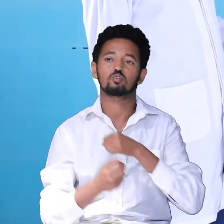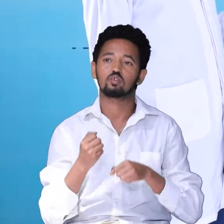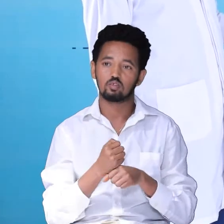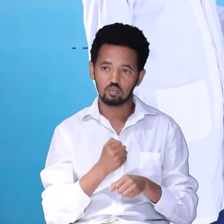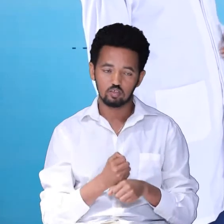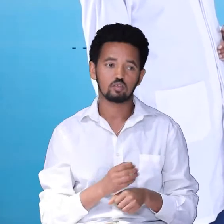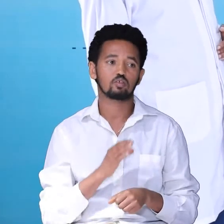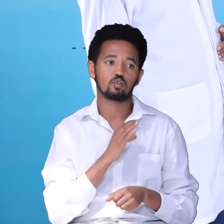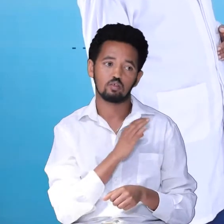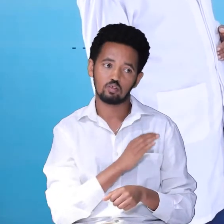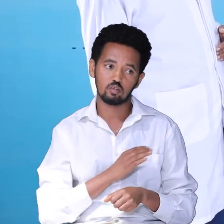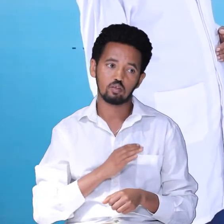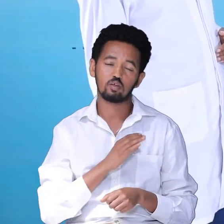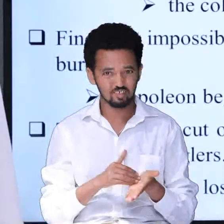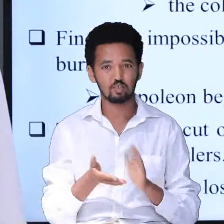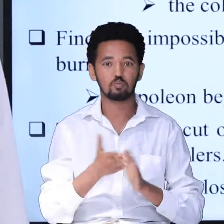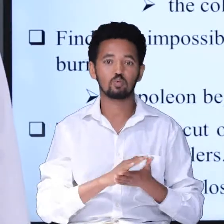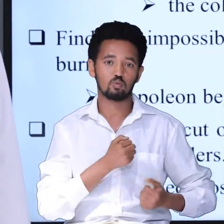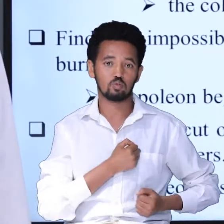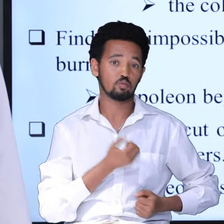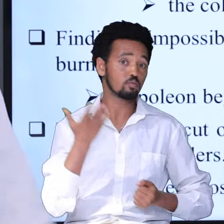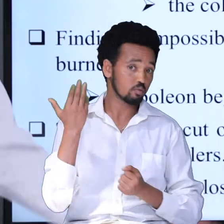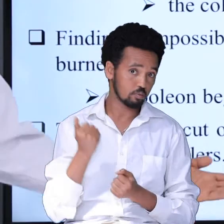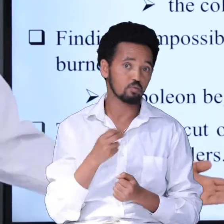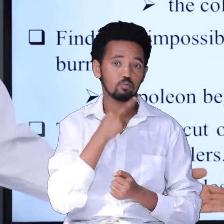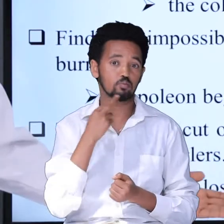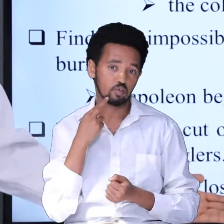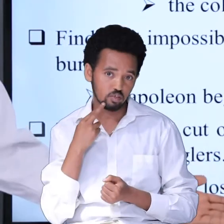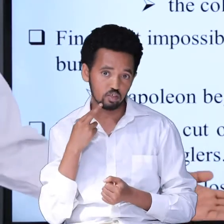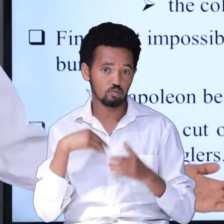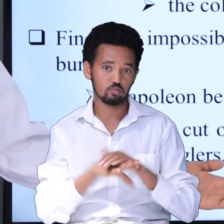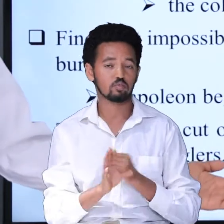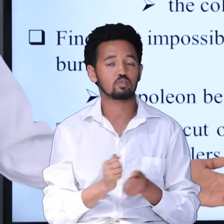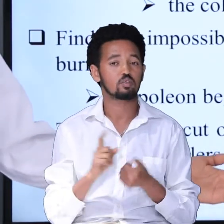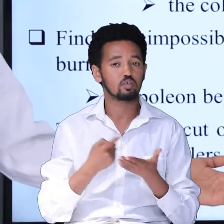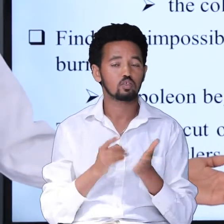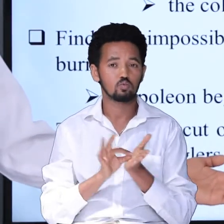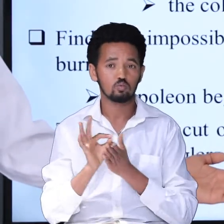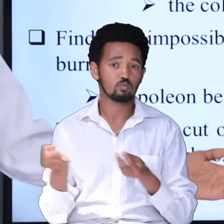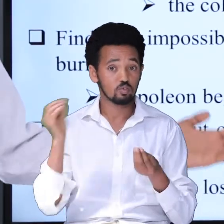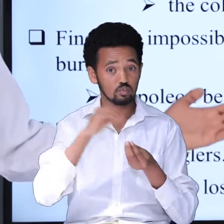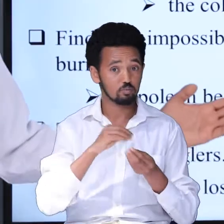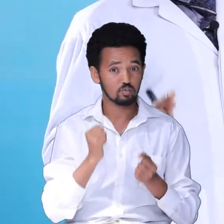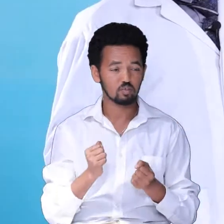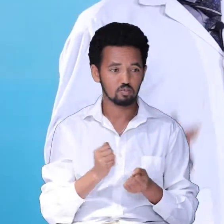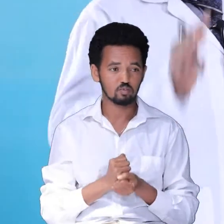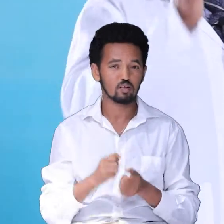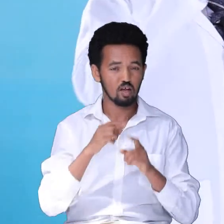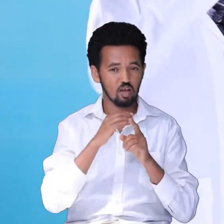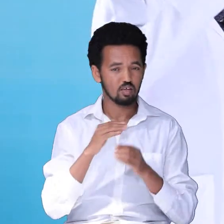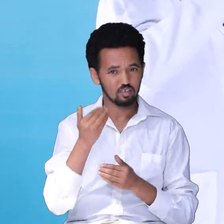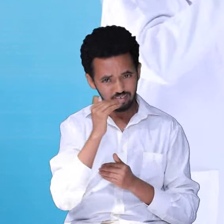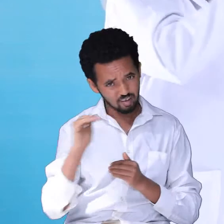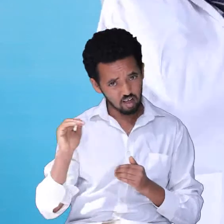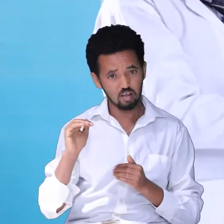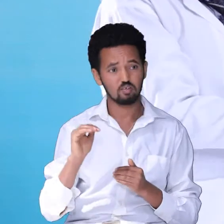captured strategical areas. By the way, this number includes half of